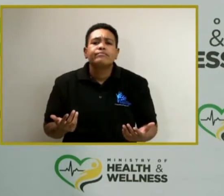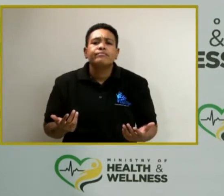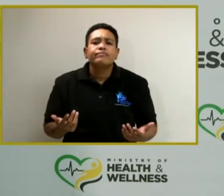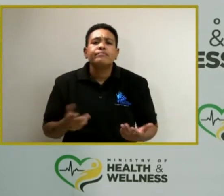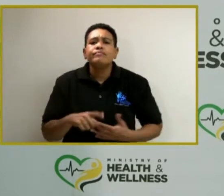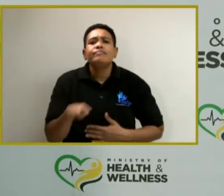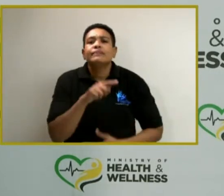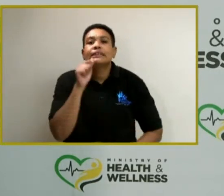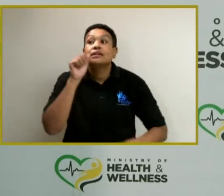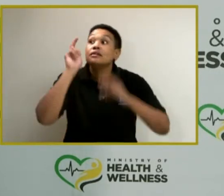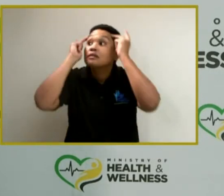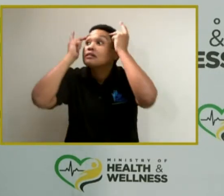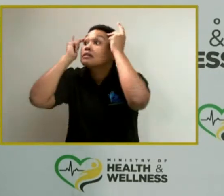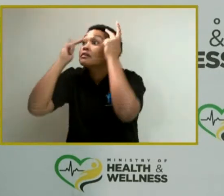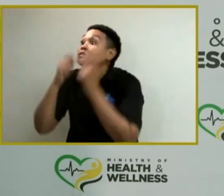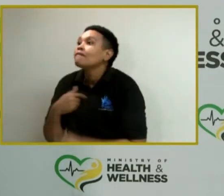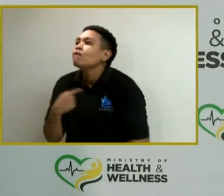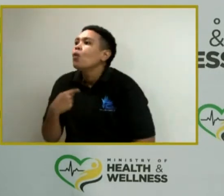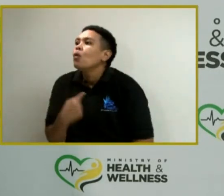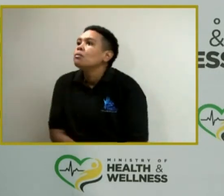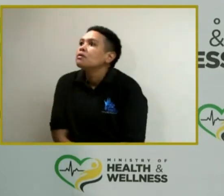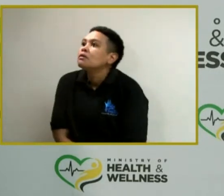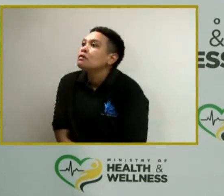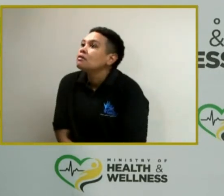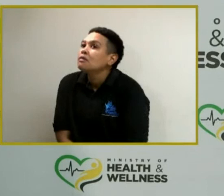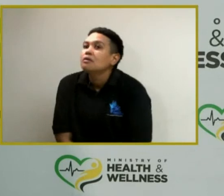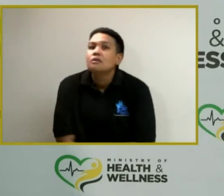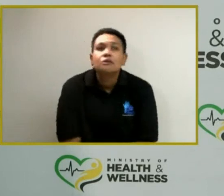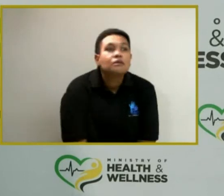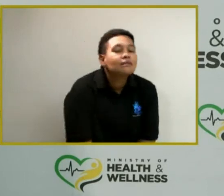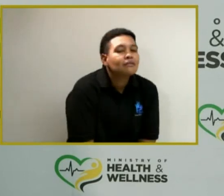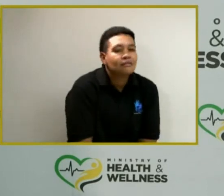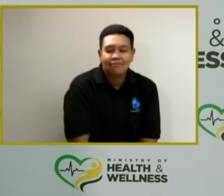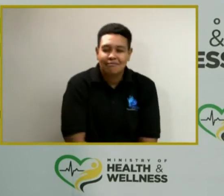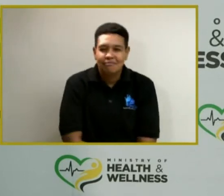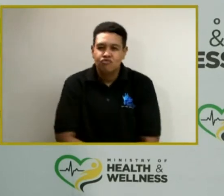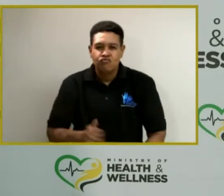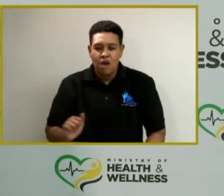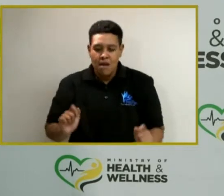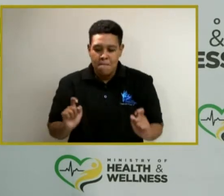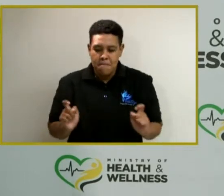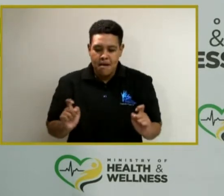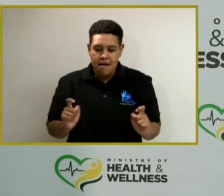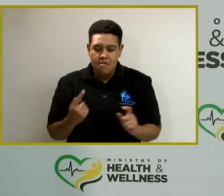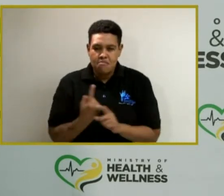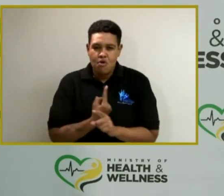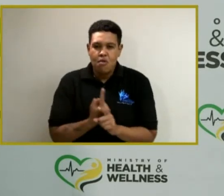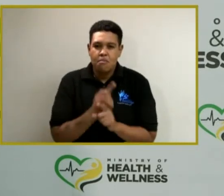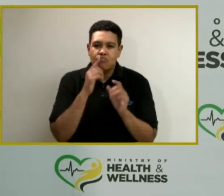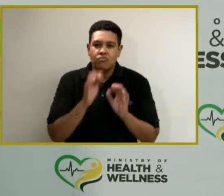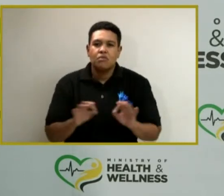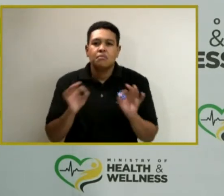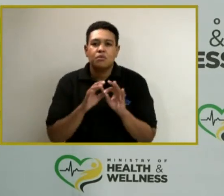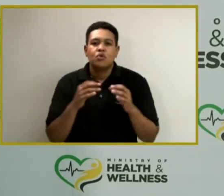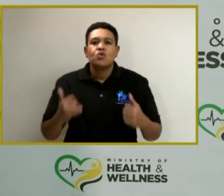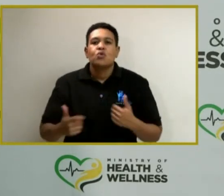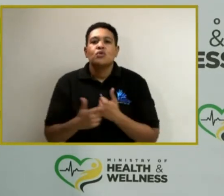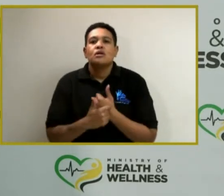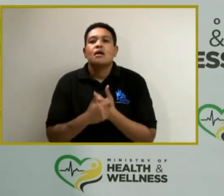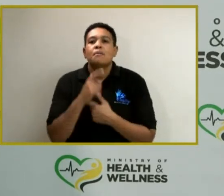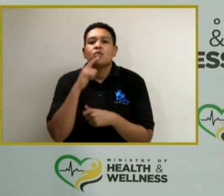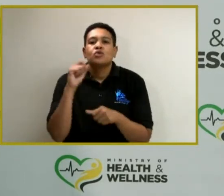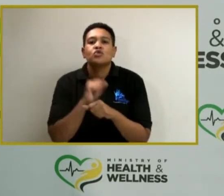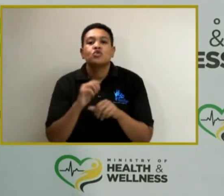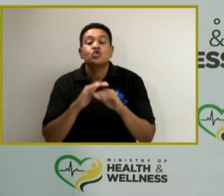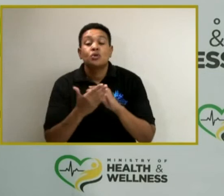they are not panicking. They're trying to manage, and that is very important in these times. So I want to just assure the country